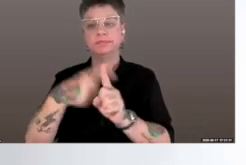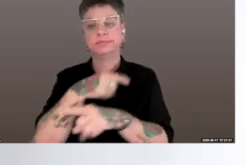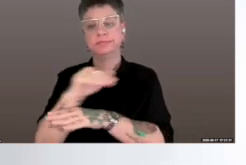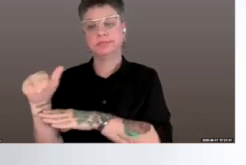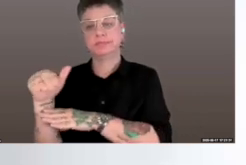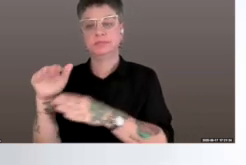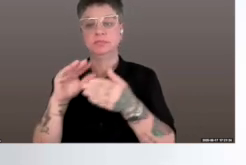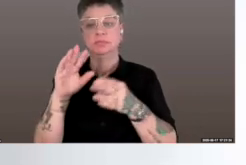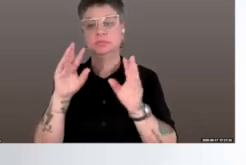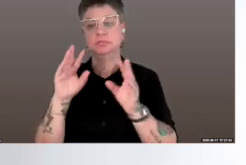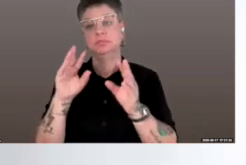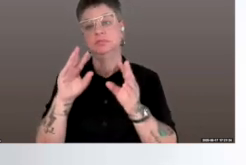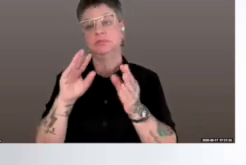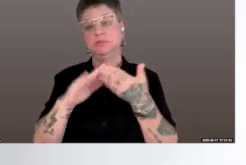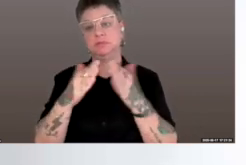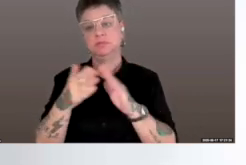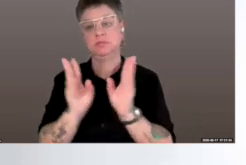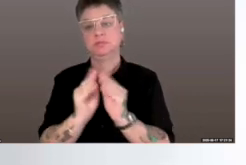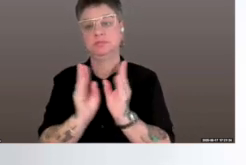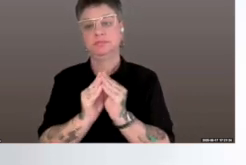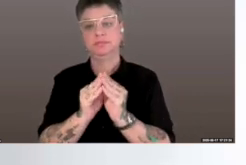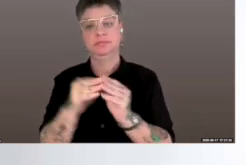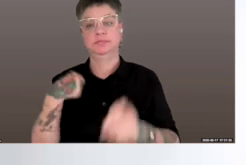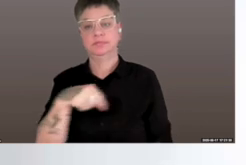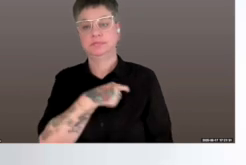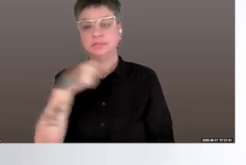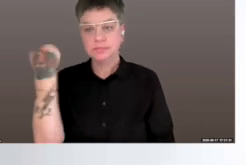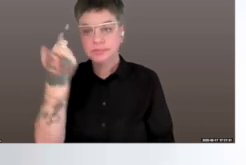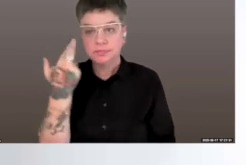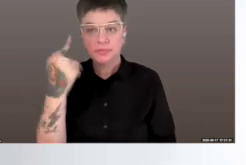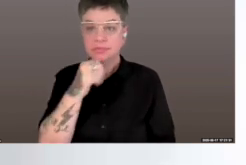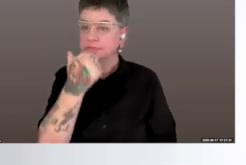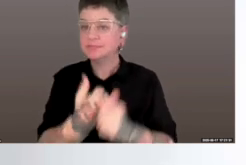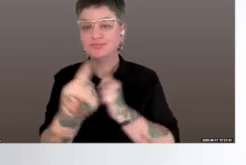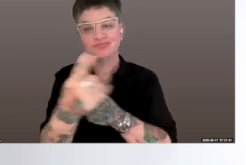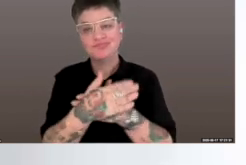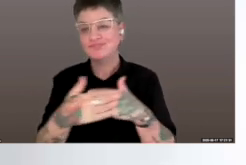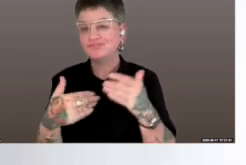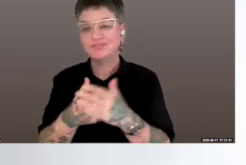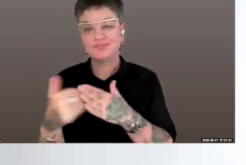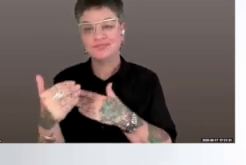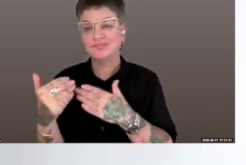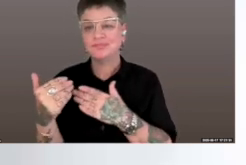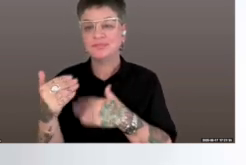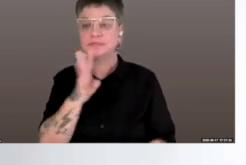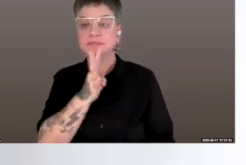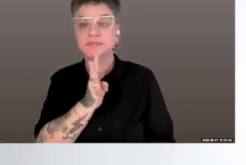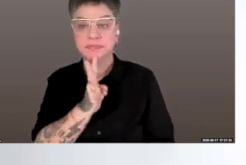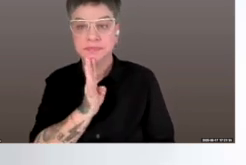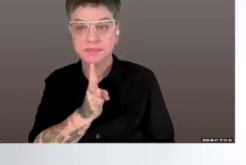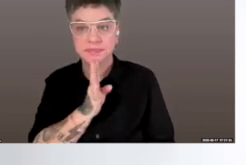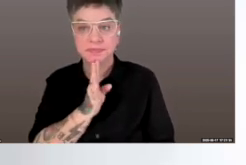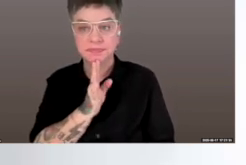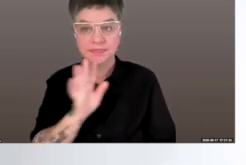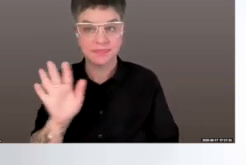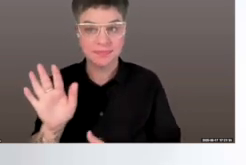I'll briefly provide a quick overview of the individual and community mobility incentives, and then I'll pass it over to Heather to